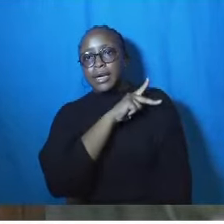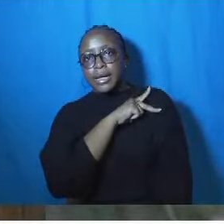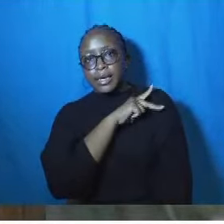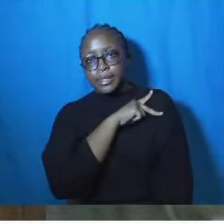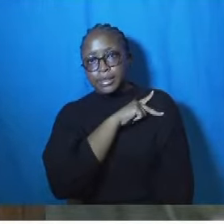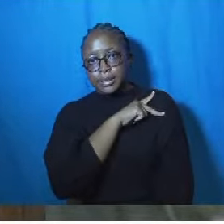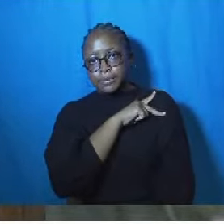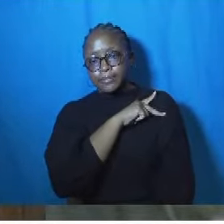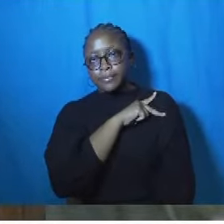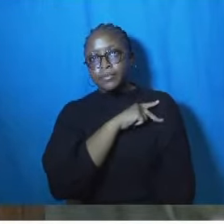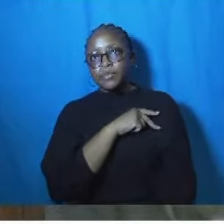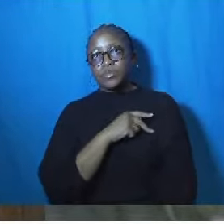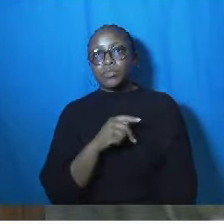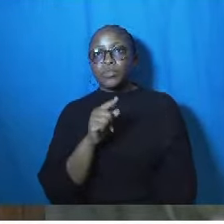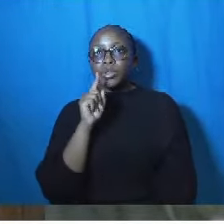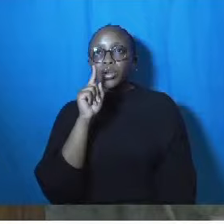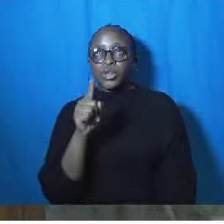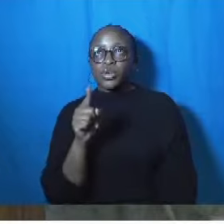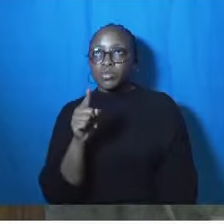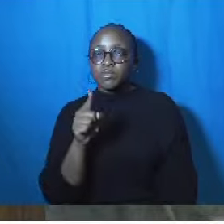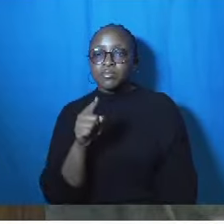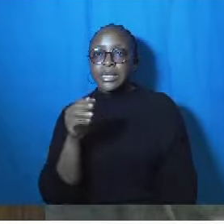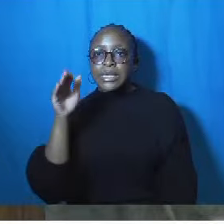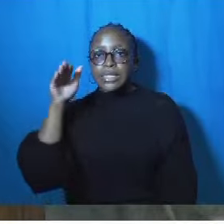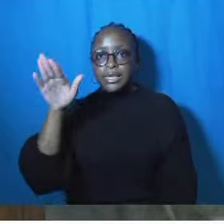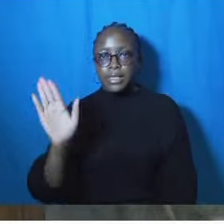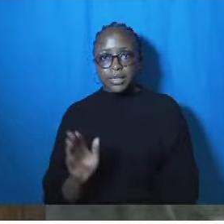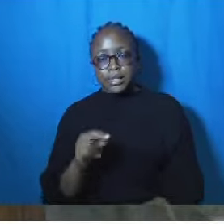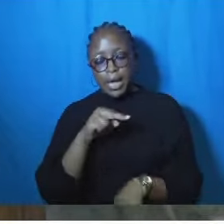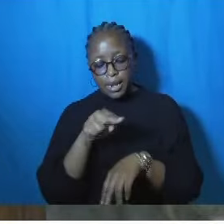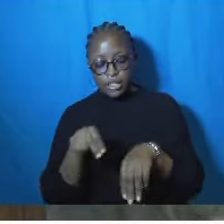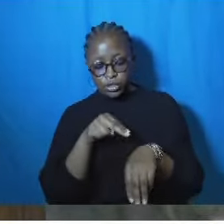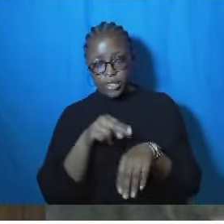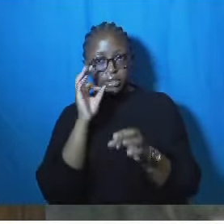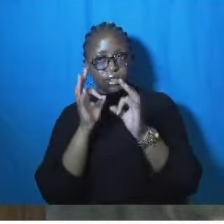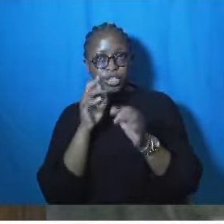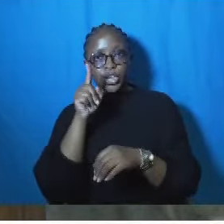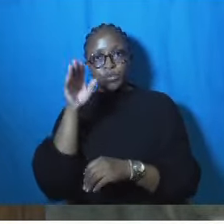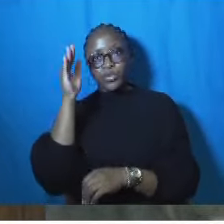You belong to him naturally, in case you didn't know, because he made you.